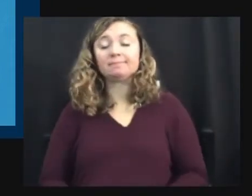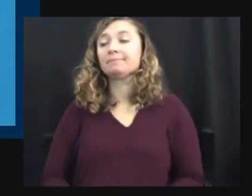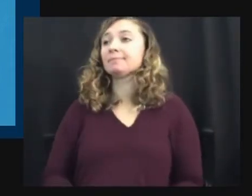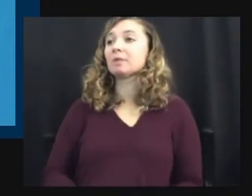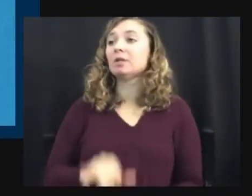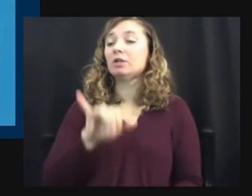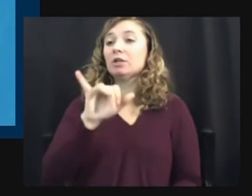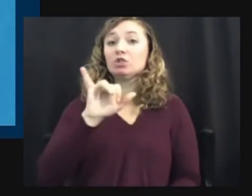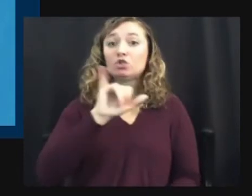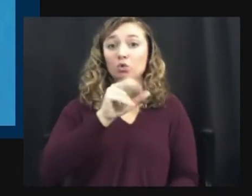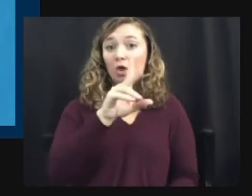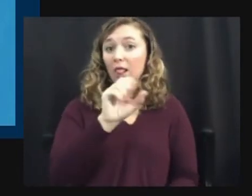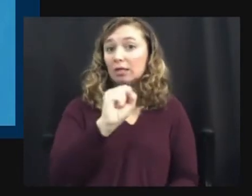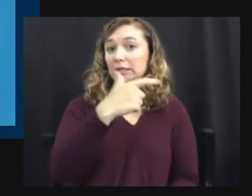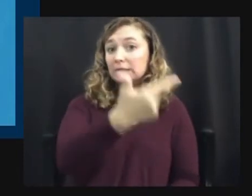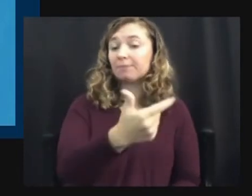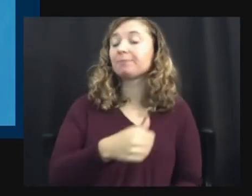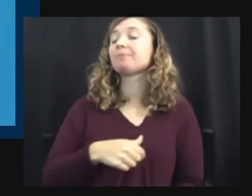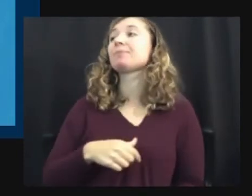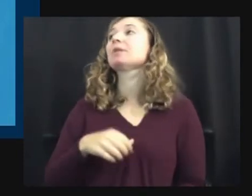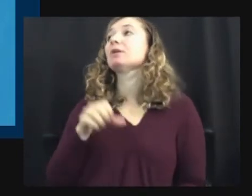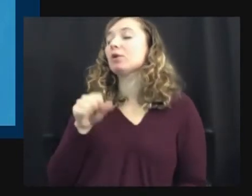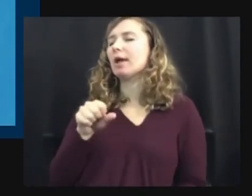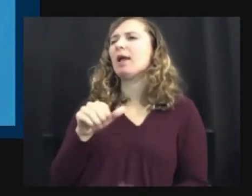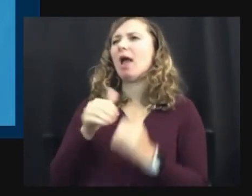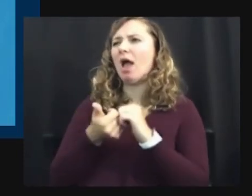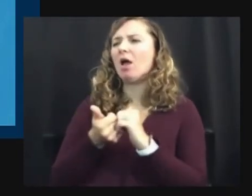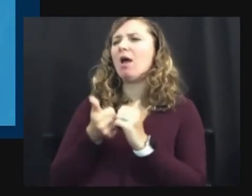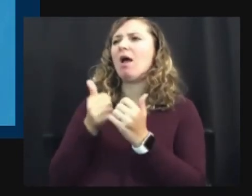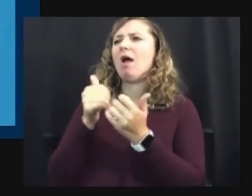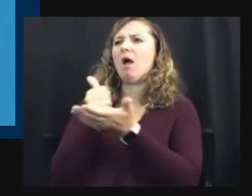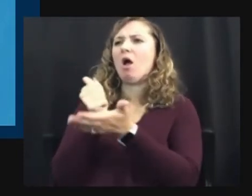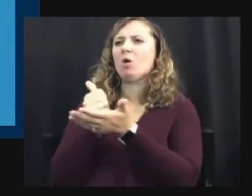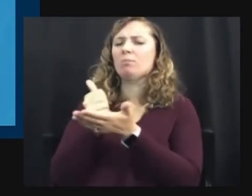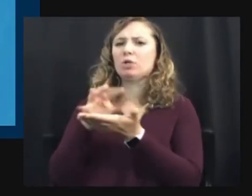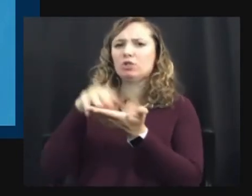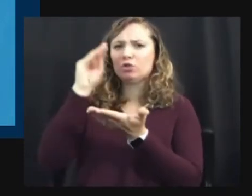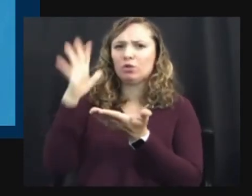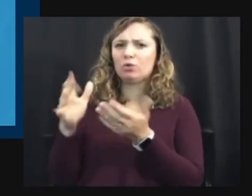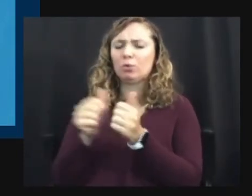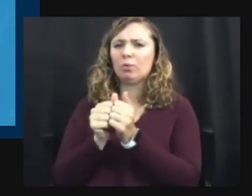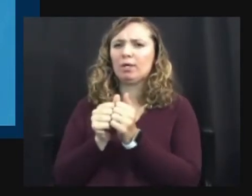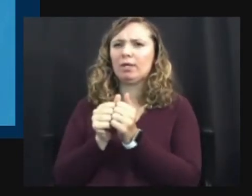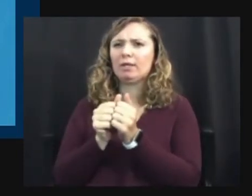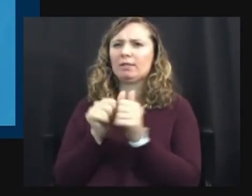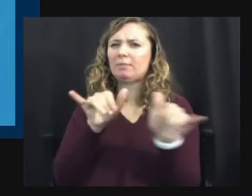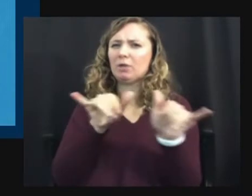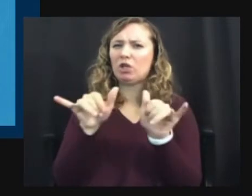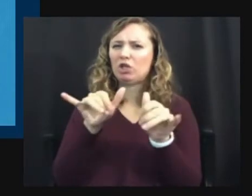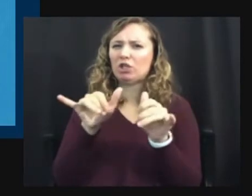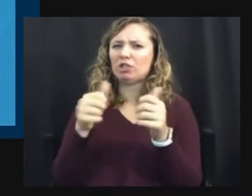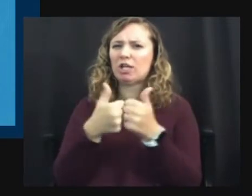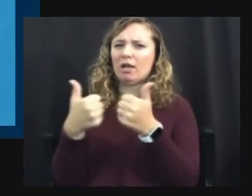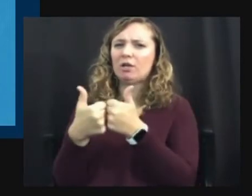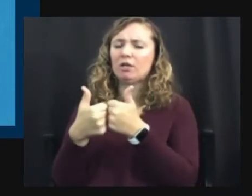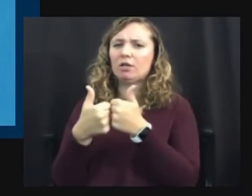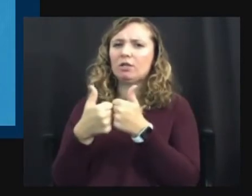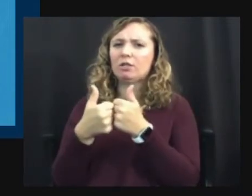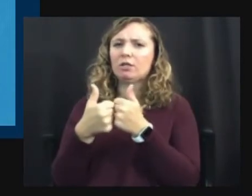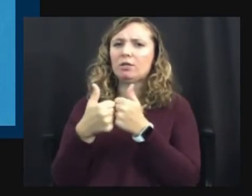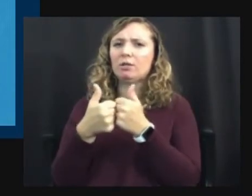So how do we help students with similar challenges in college when everything is now on Zoom? Do we mean like the